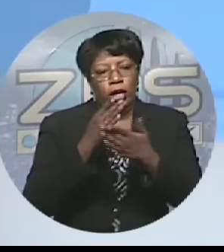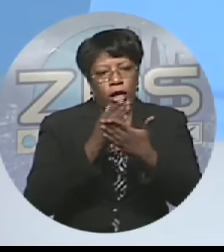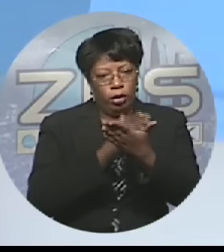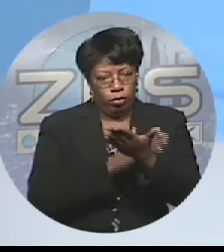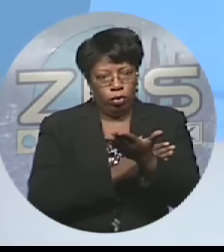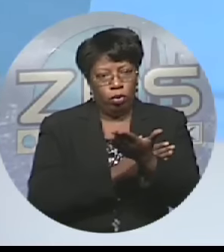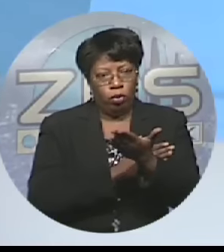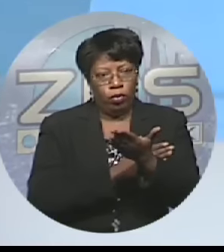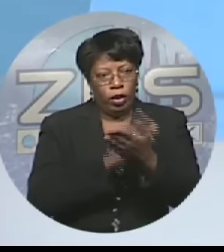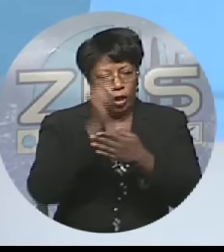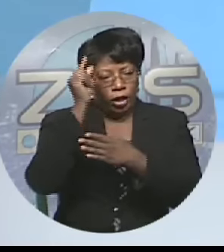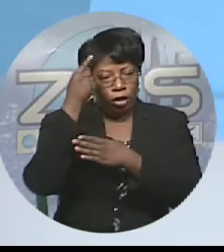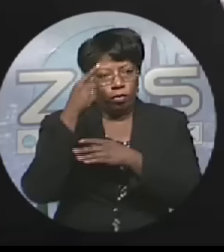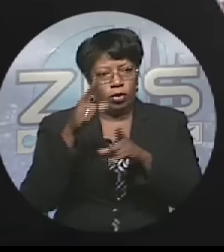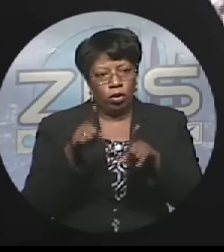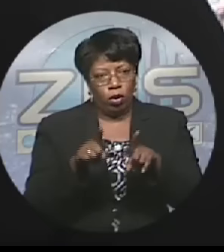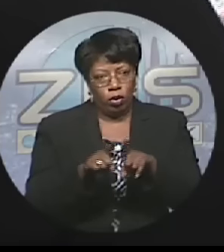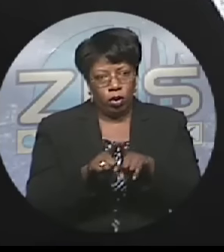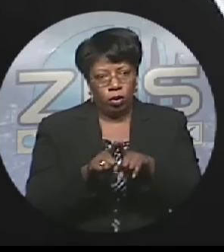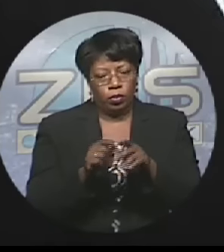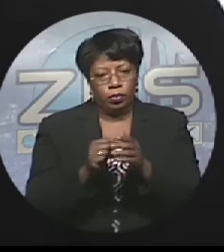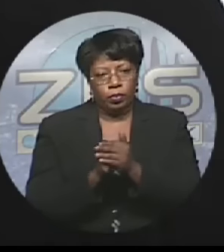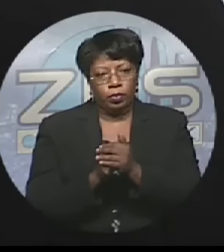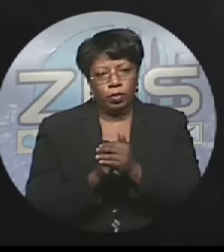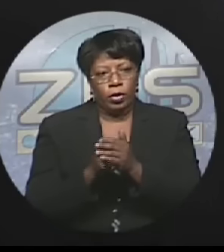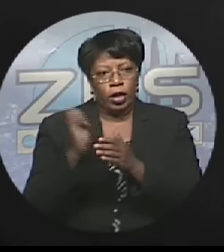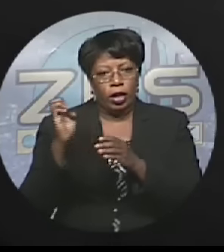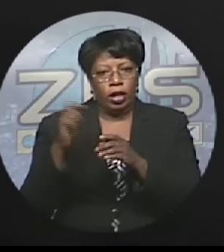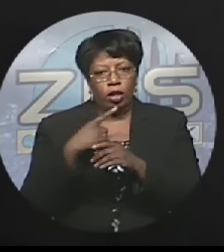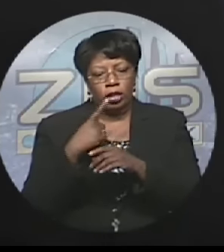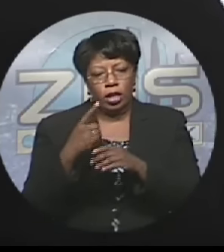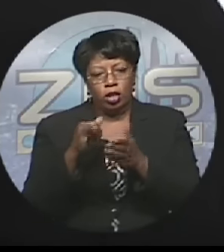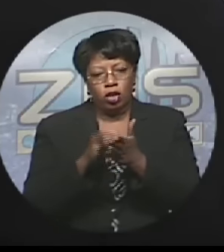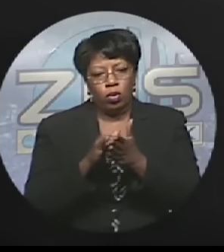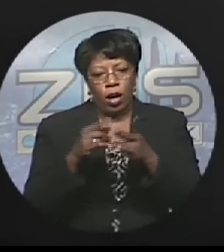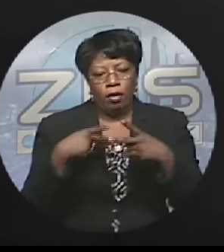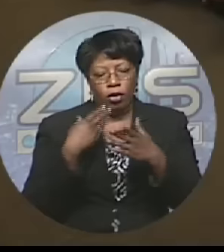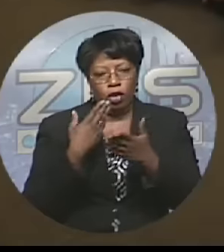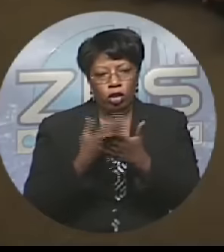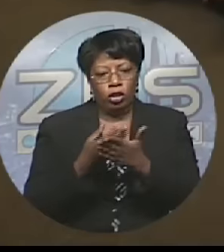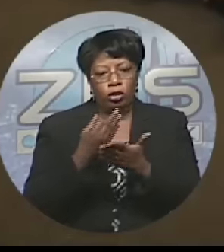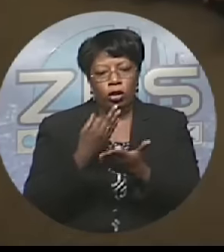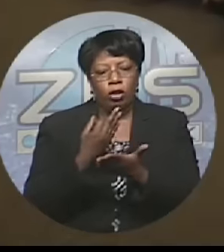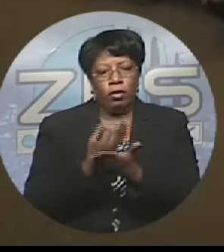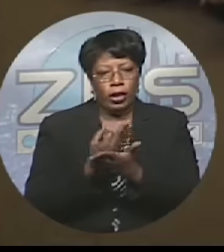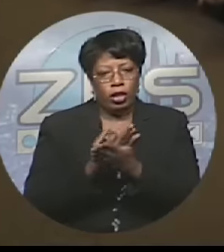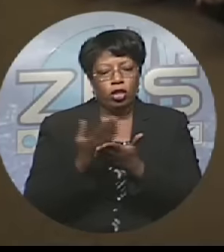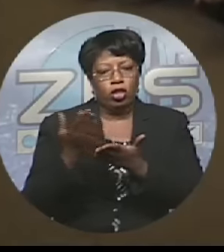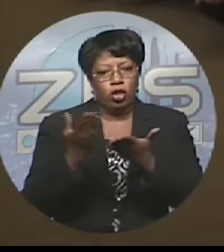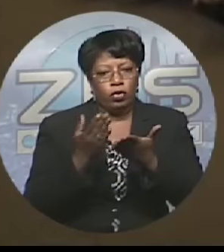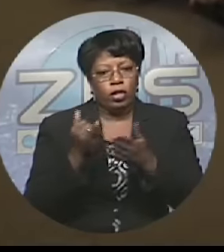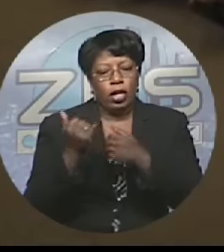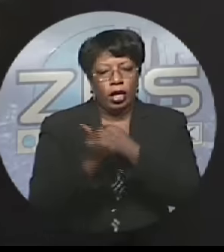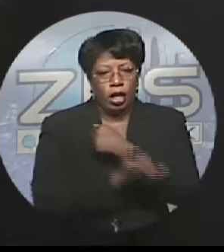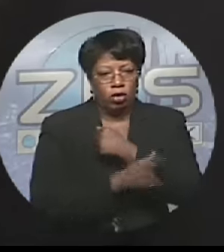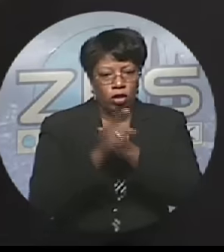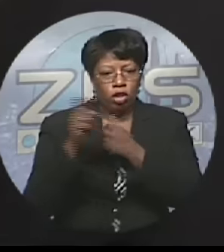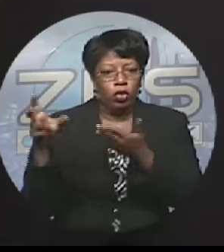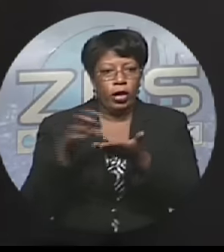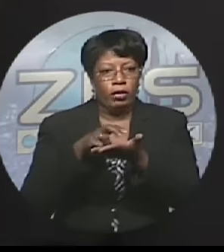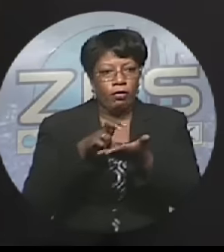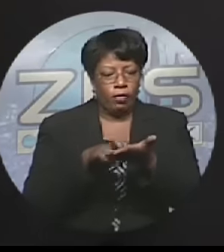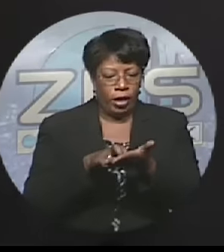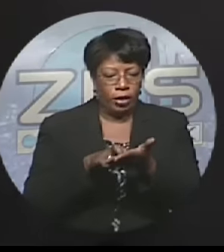of governance as well. The Prime Minister noted that to have a thriving financial services jurisdiction, a country must invest in